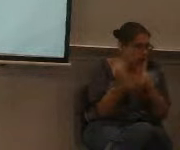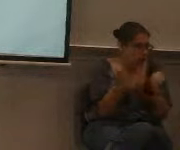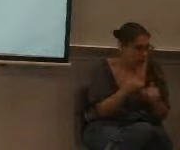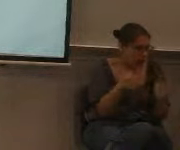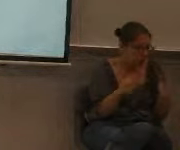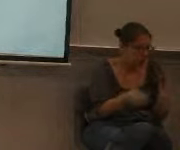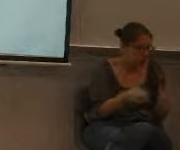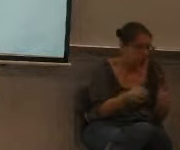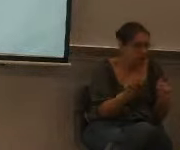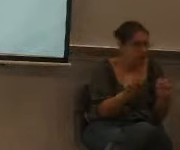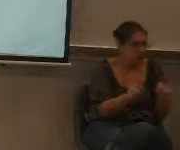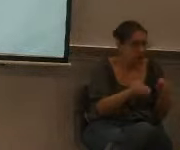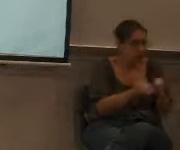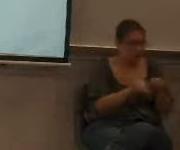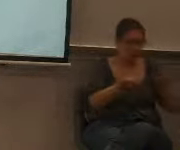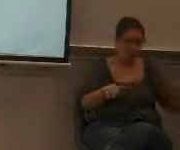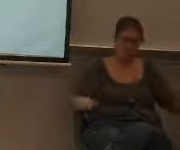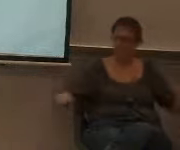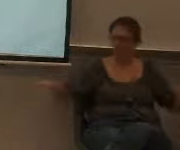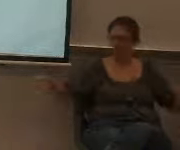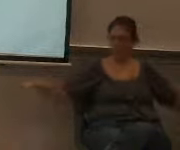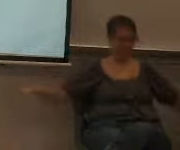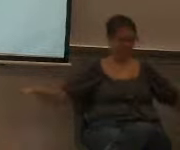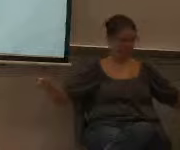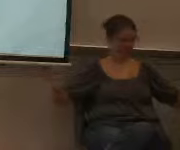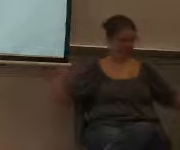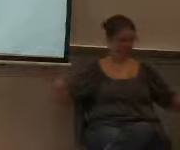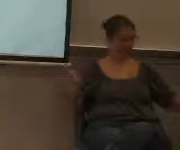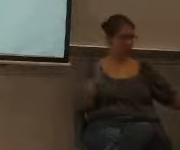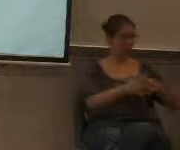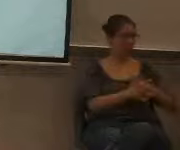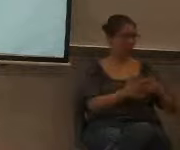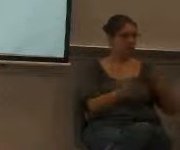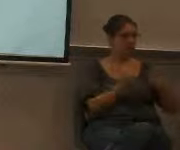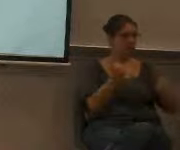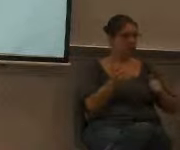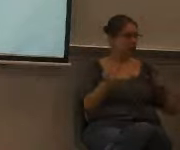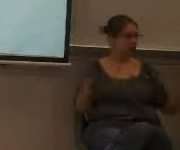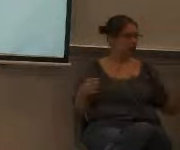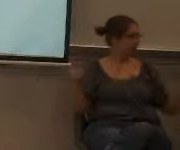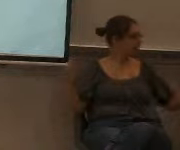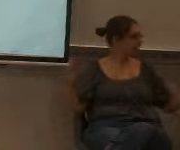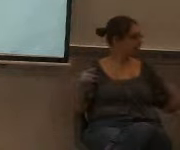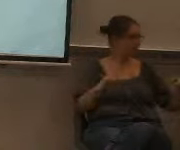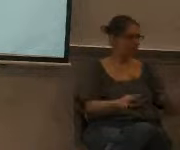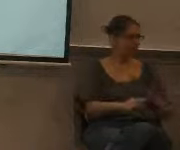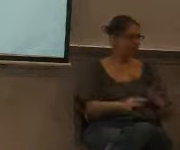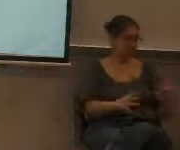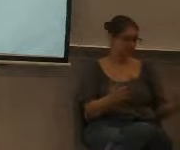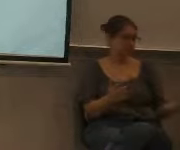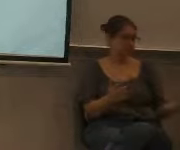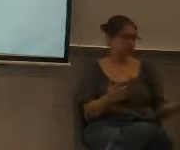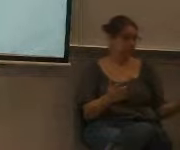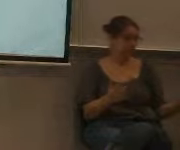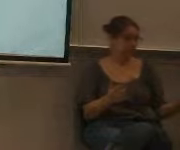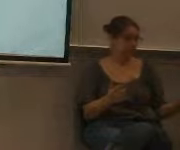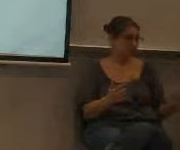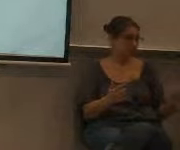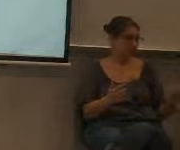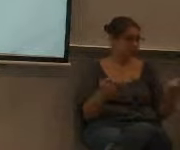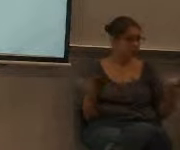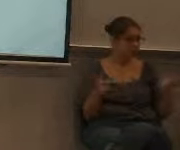constraints to it moving out on the floodplain, and the fish were able to get out there, reproduce, and get back in and the larvae were able to get back